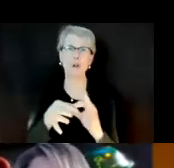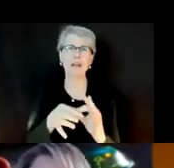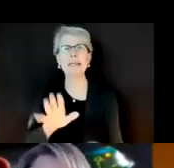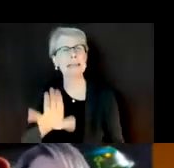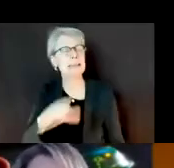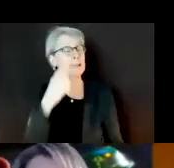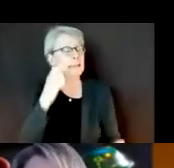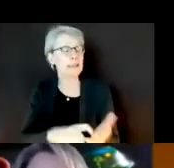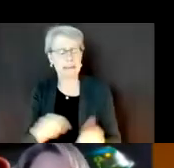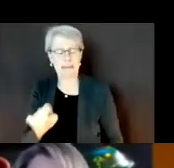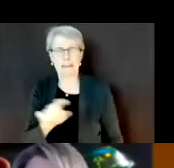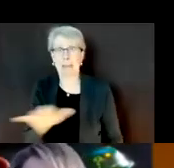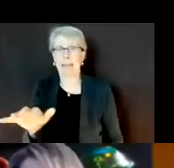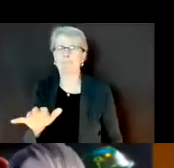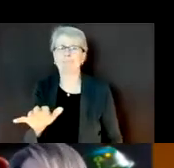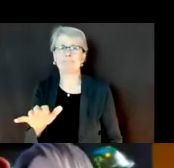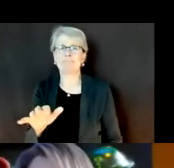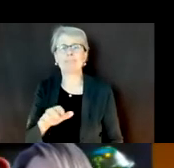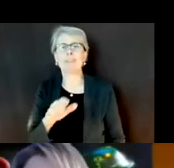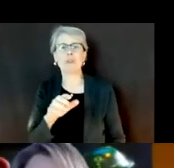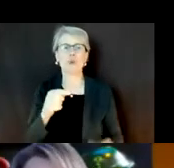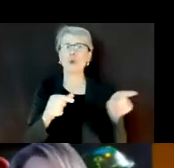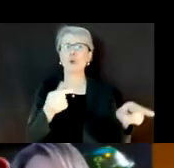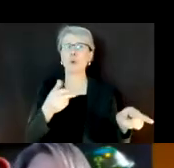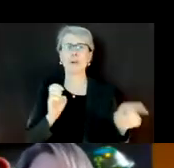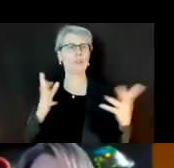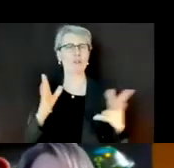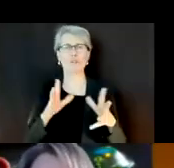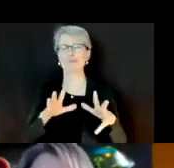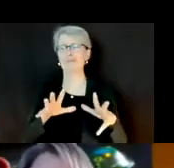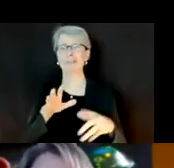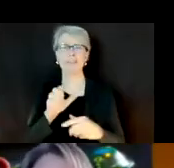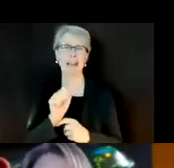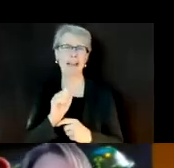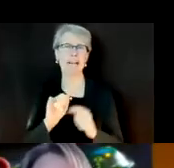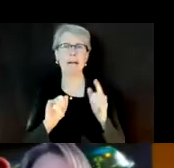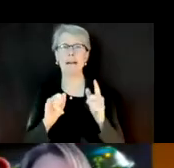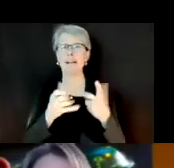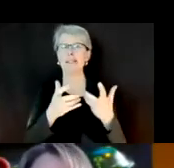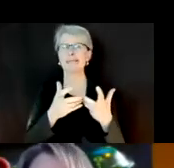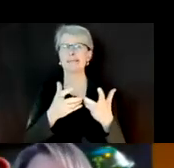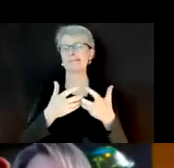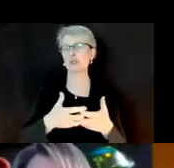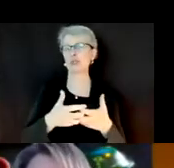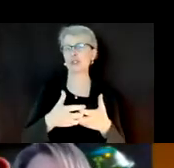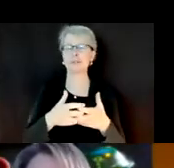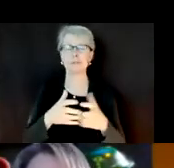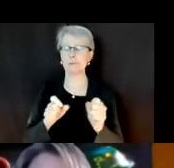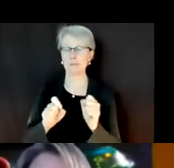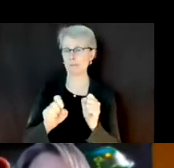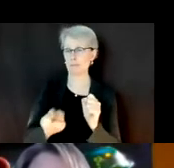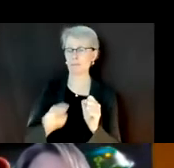days now, because Google has bought all these AI things, so it's able to extrapolate. But the harder it has to